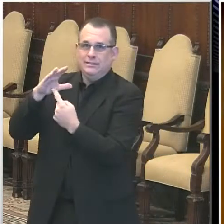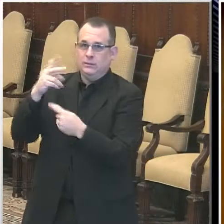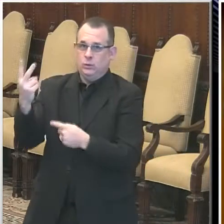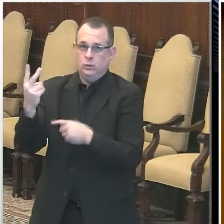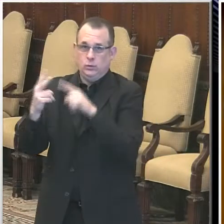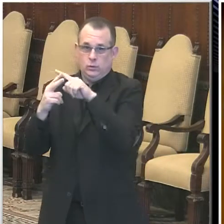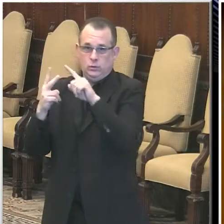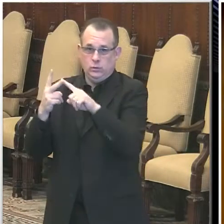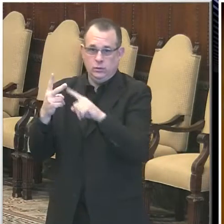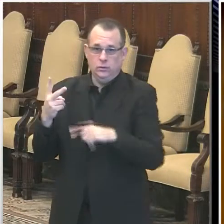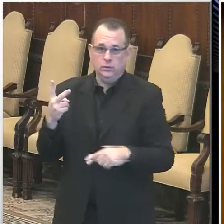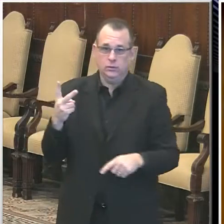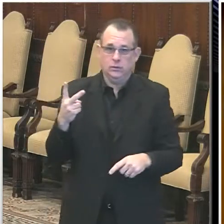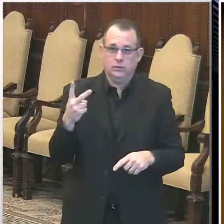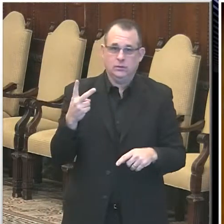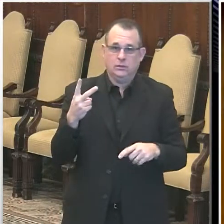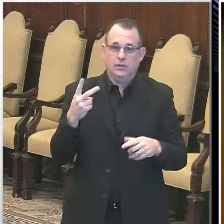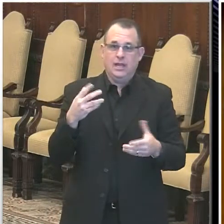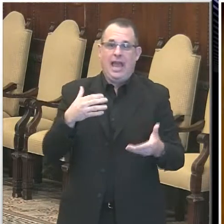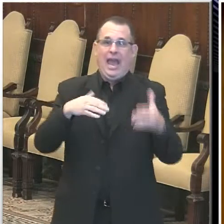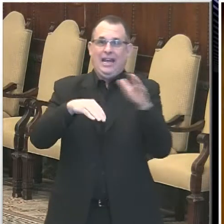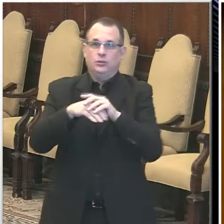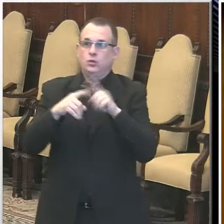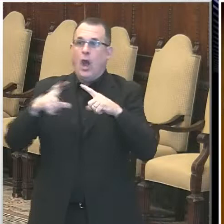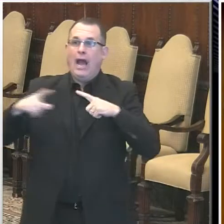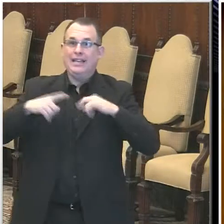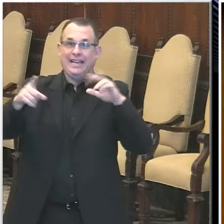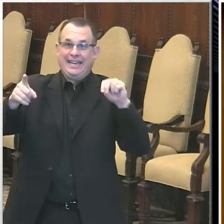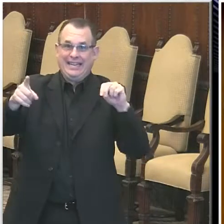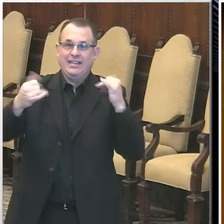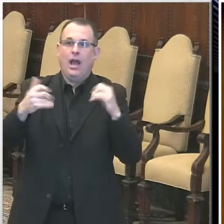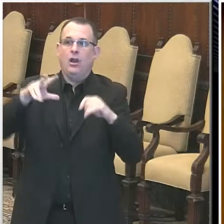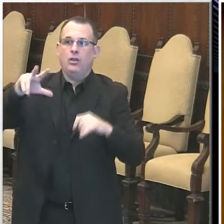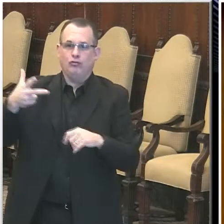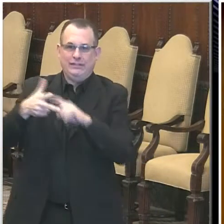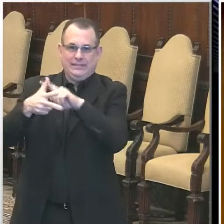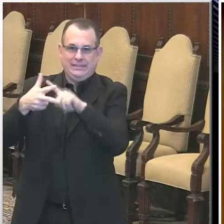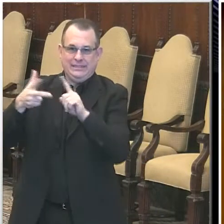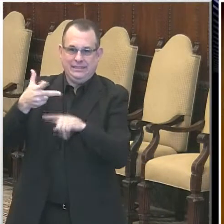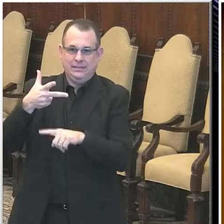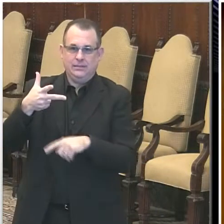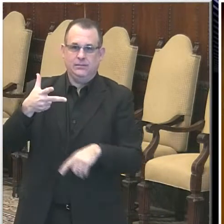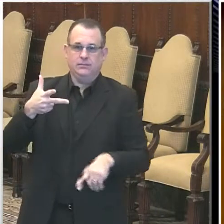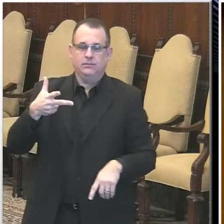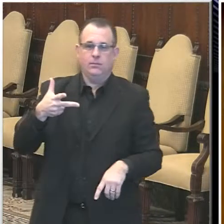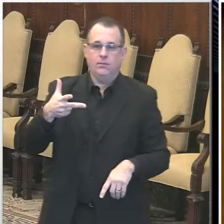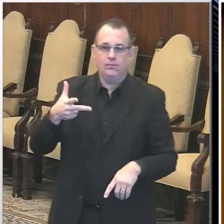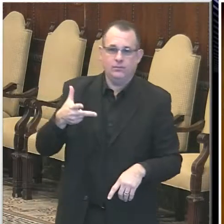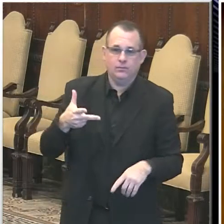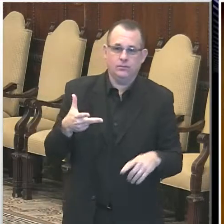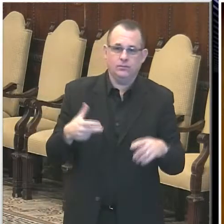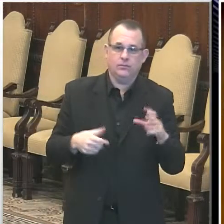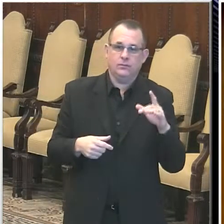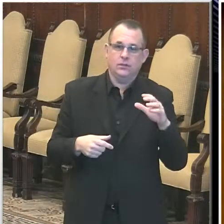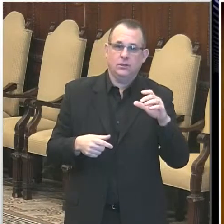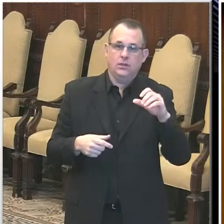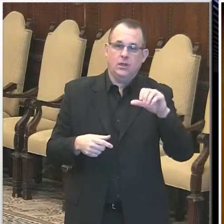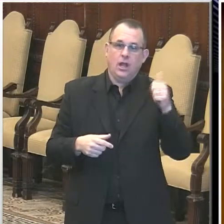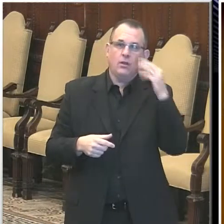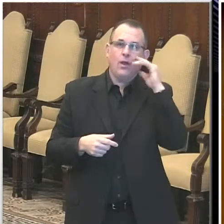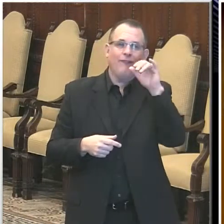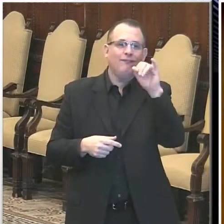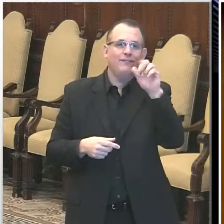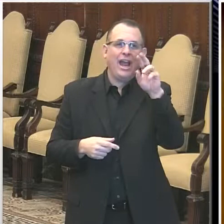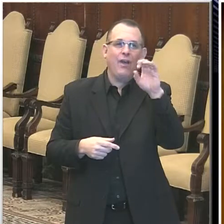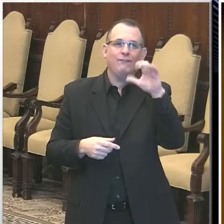addition to the use of the Holiday Inn Express in Center City that we previously announced. The other sites are the Fairfield Inn and Suites